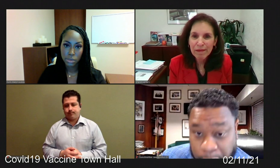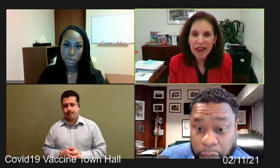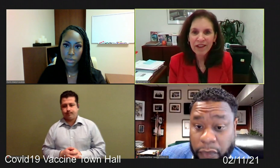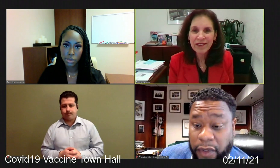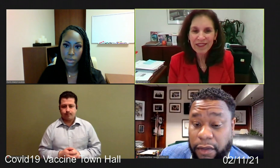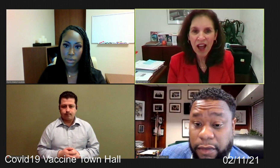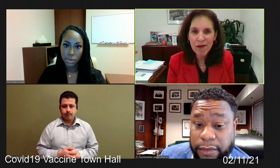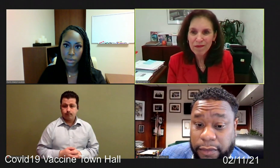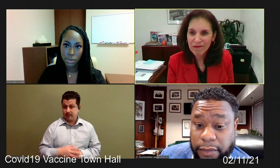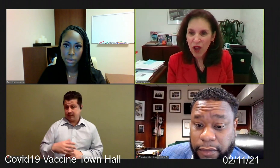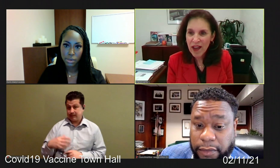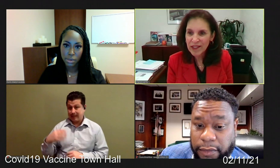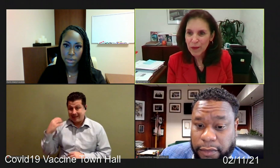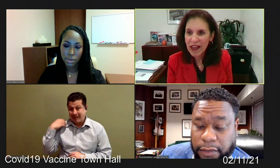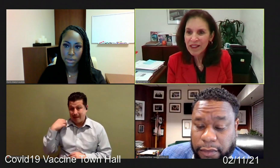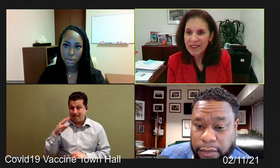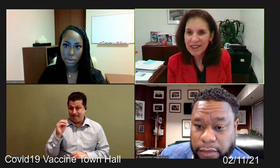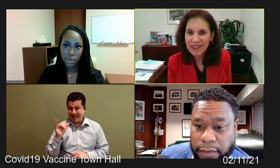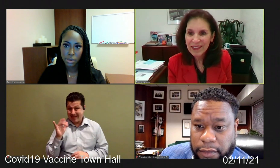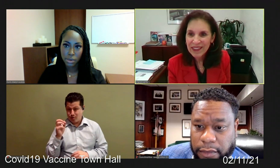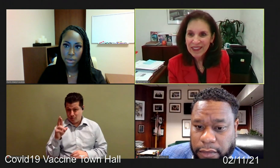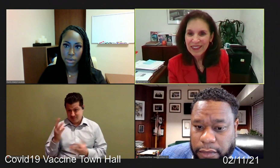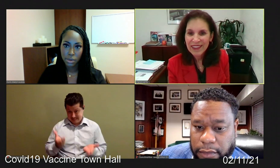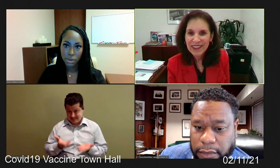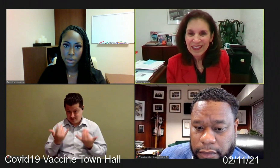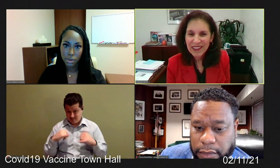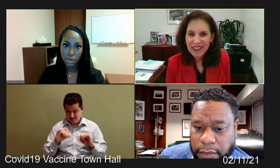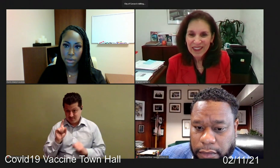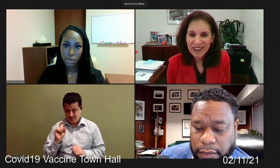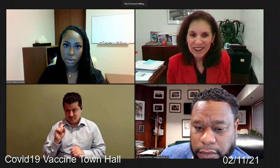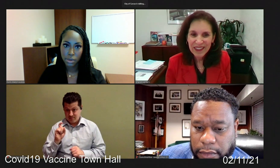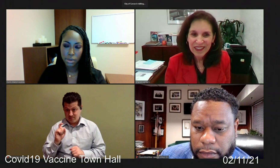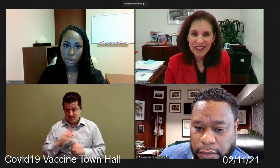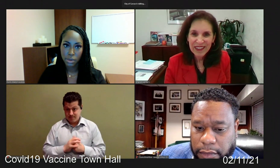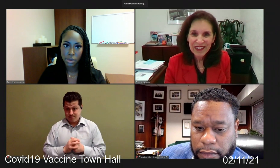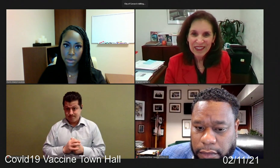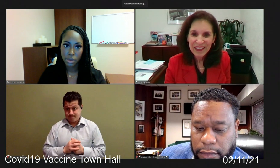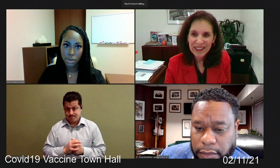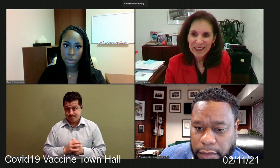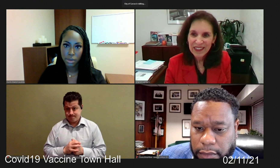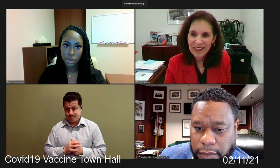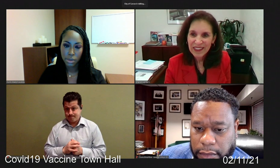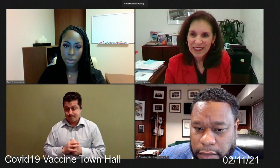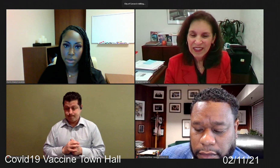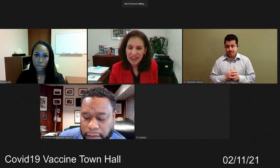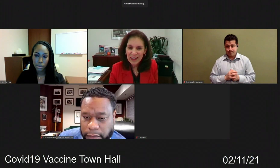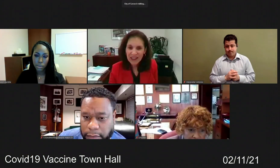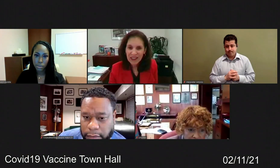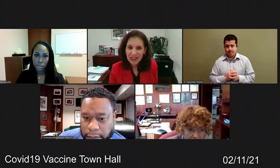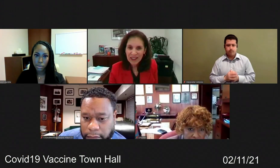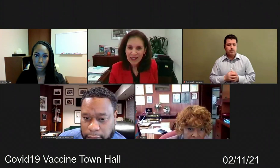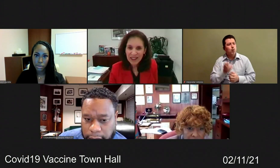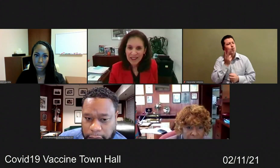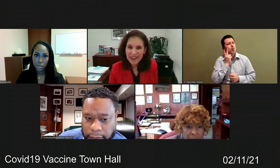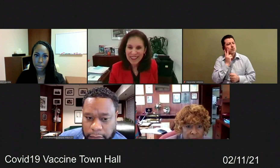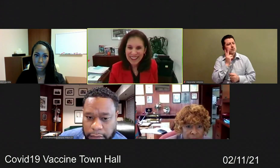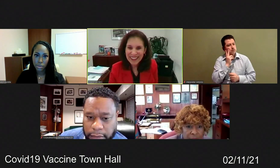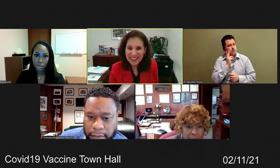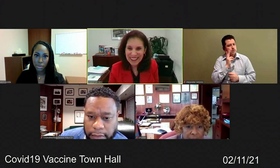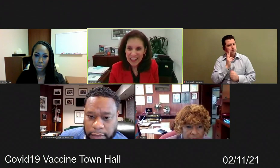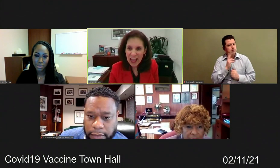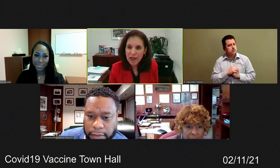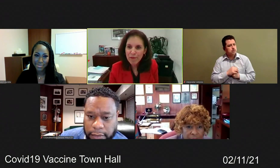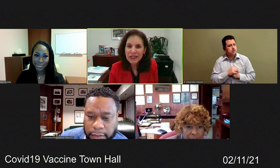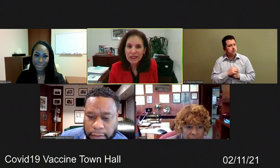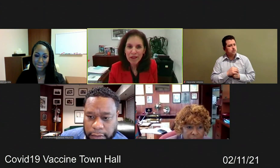Is the mayor on as well? I sent her the request. Let's see if she's coming on. There she